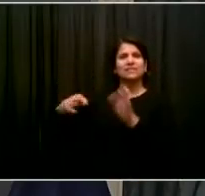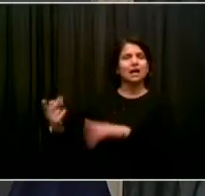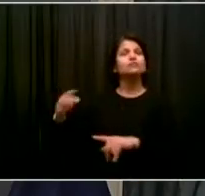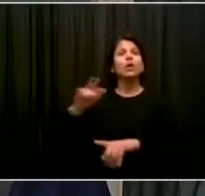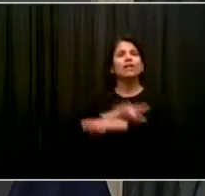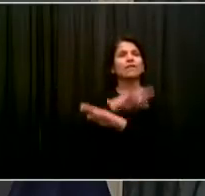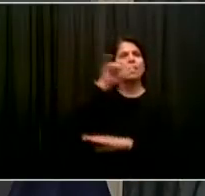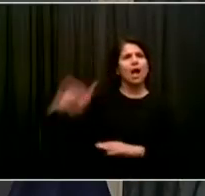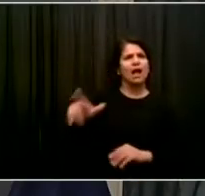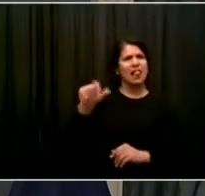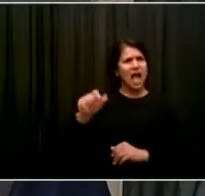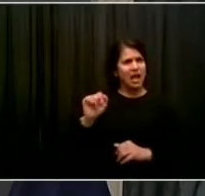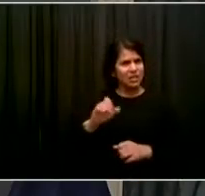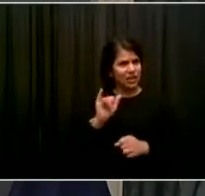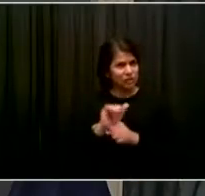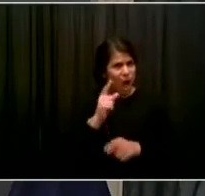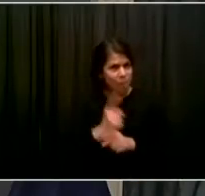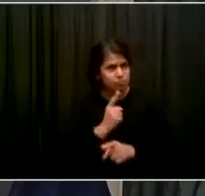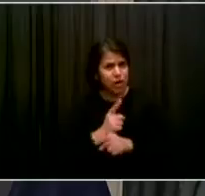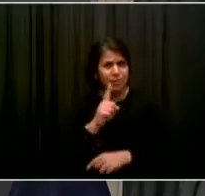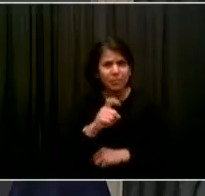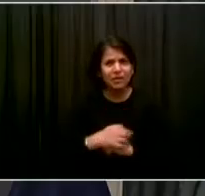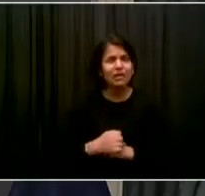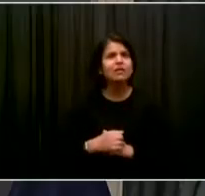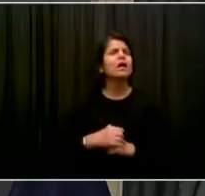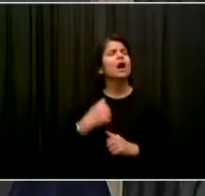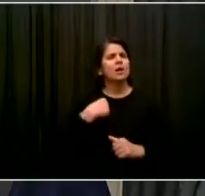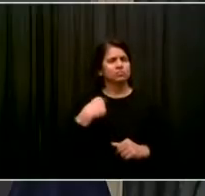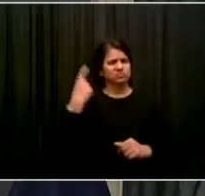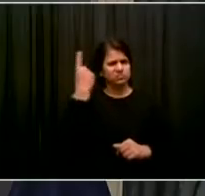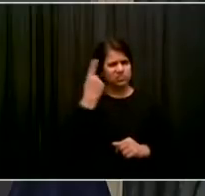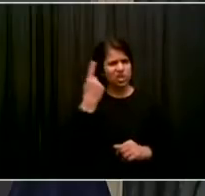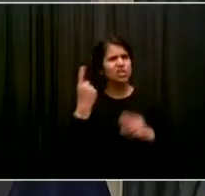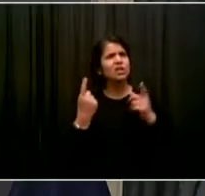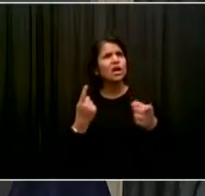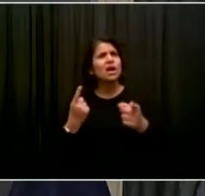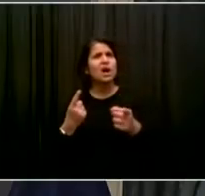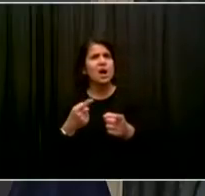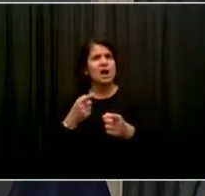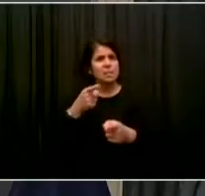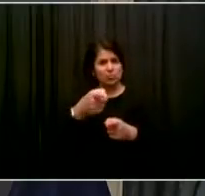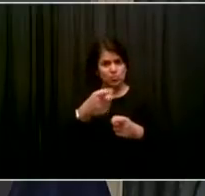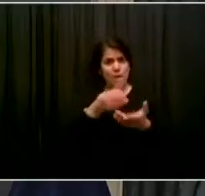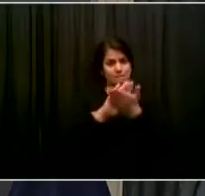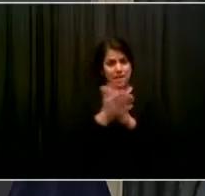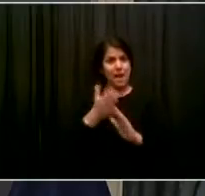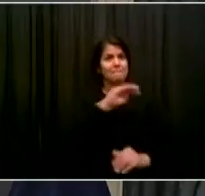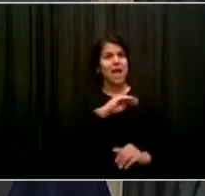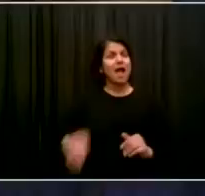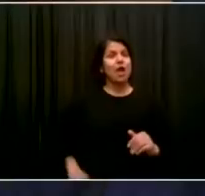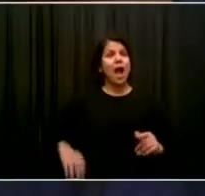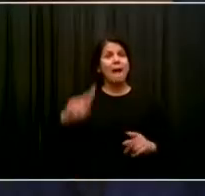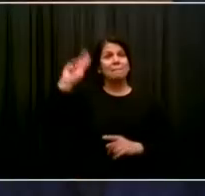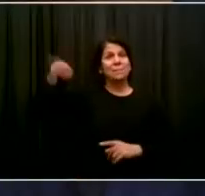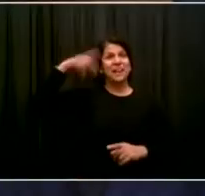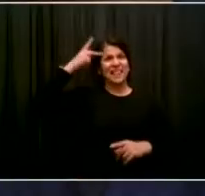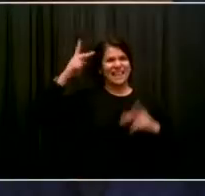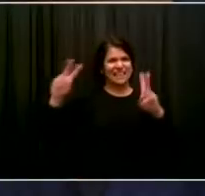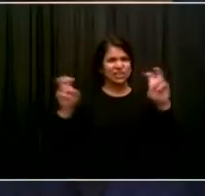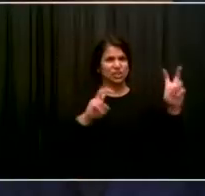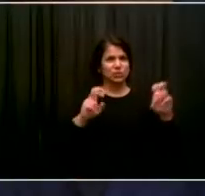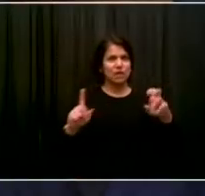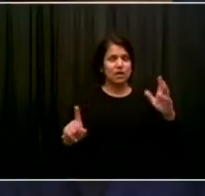town, how you plan to handle kind of the political tripwires associated with that? I'm not sure of the trick wires, but